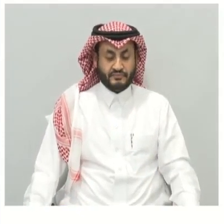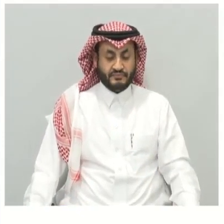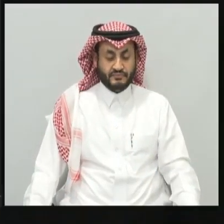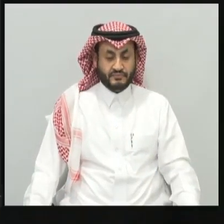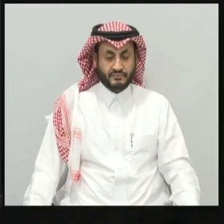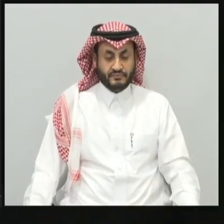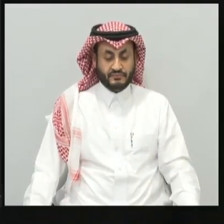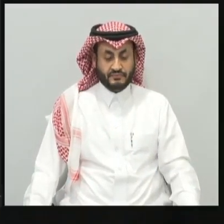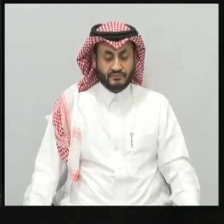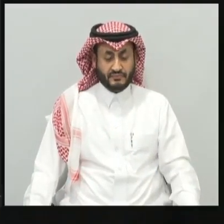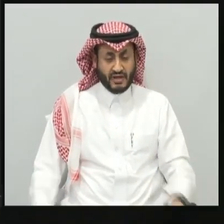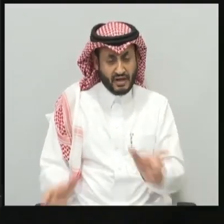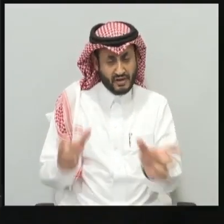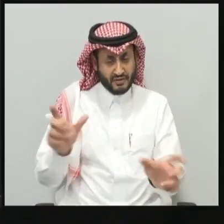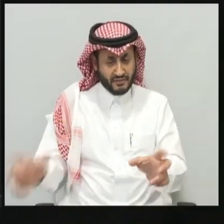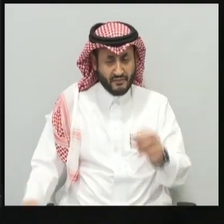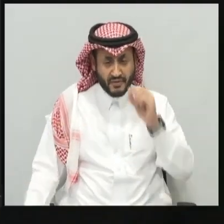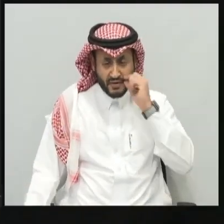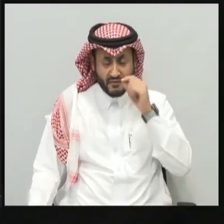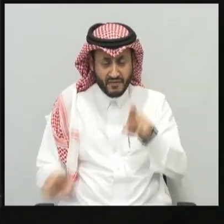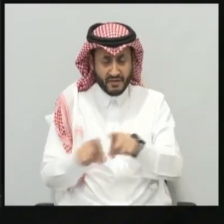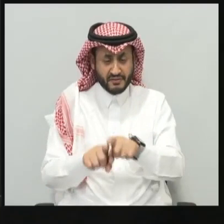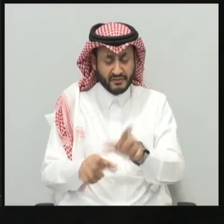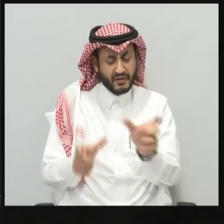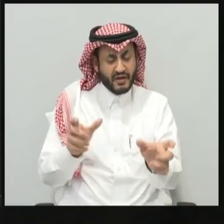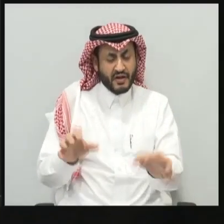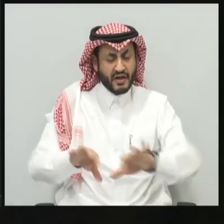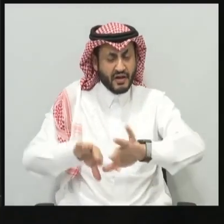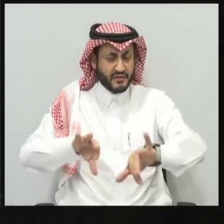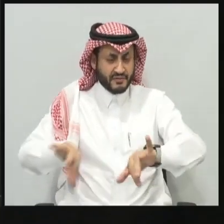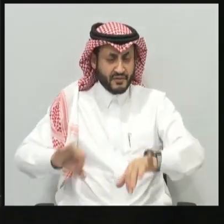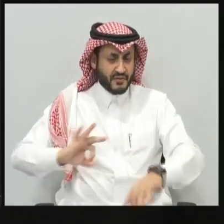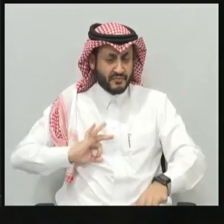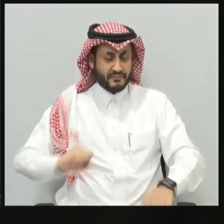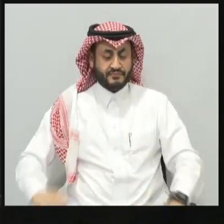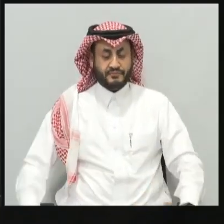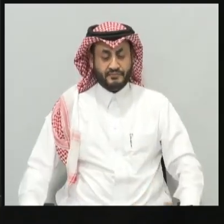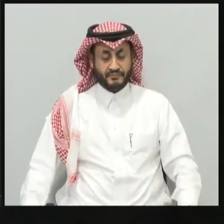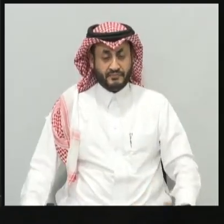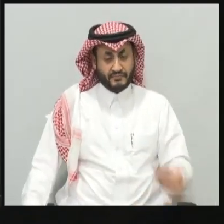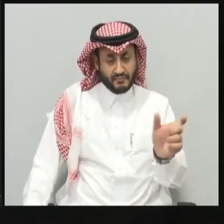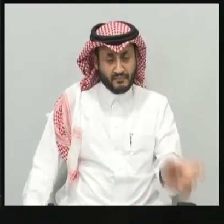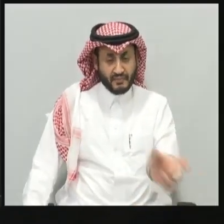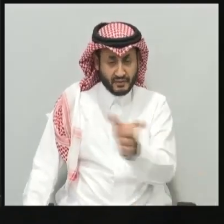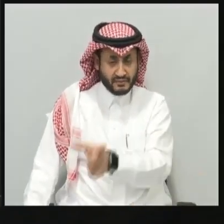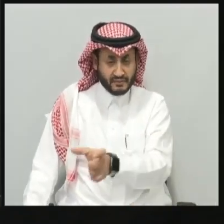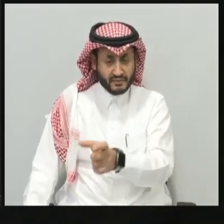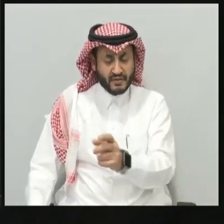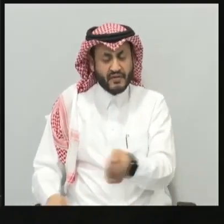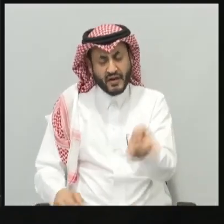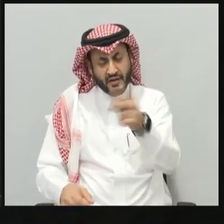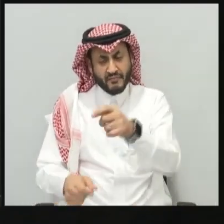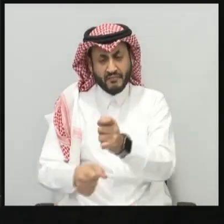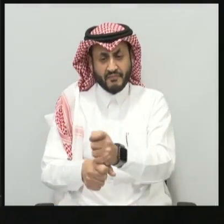So these two different friends have different interests, and each one of them want to